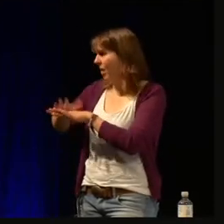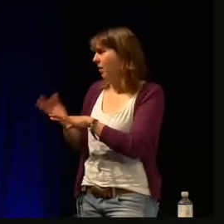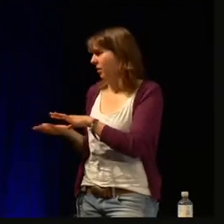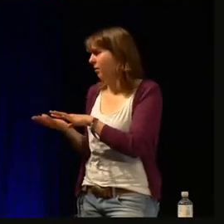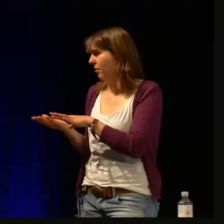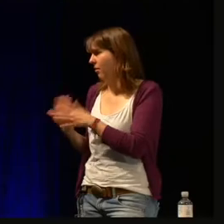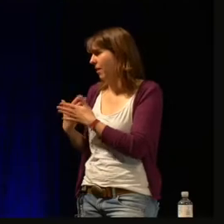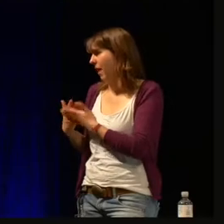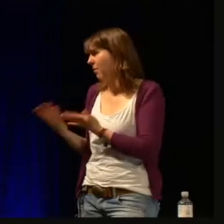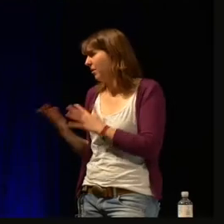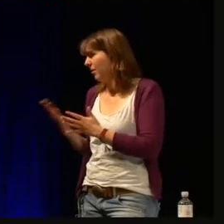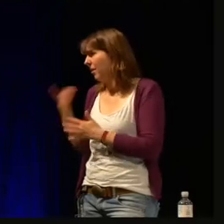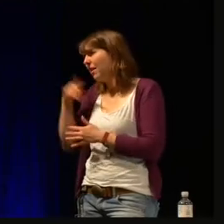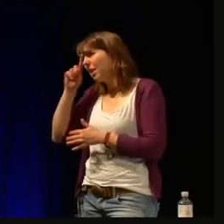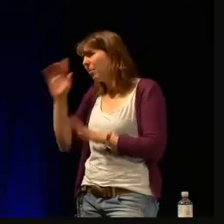have these